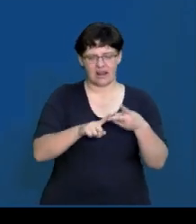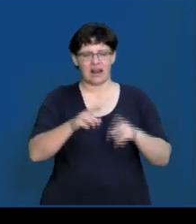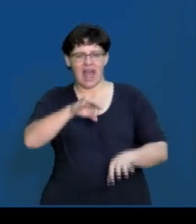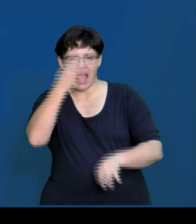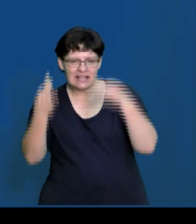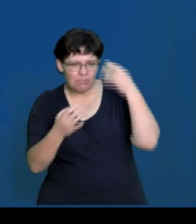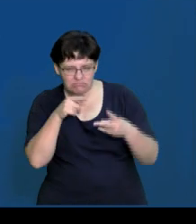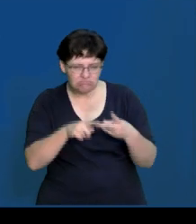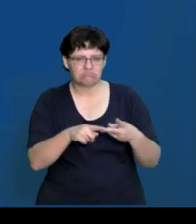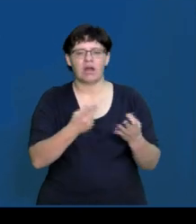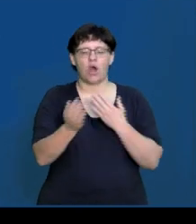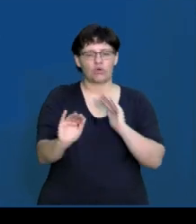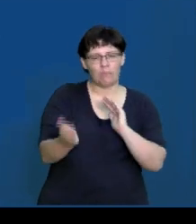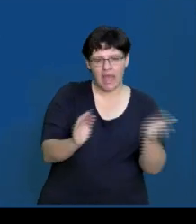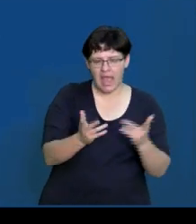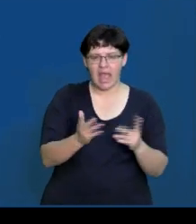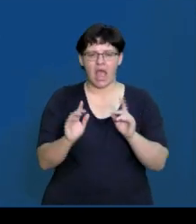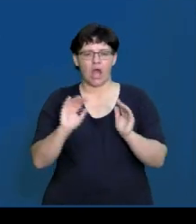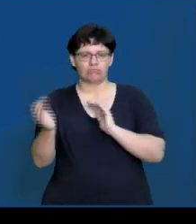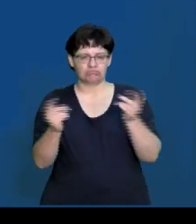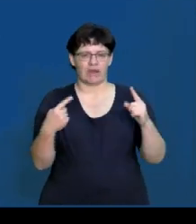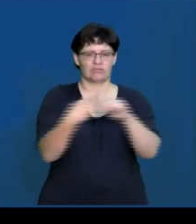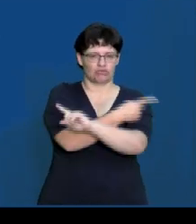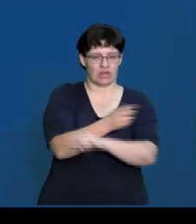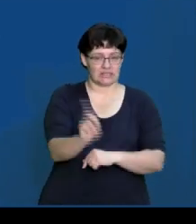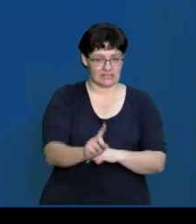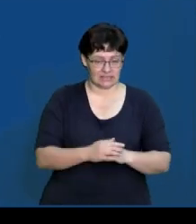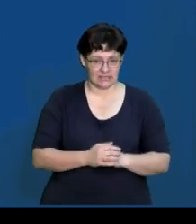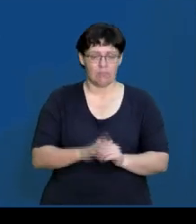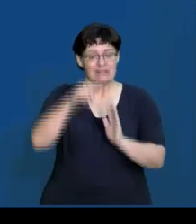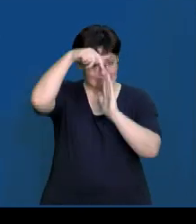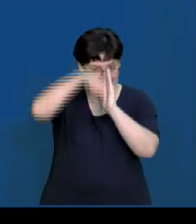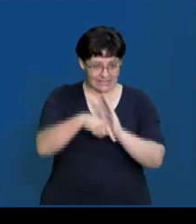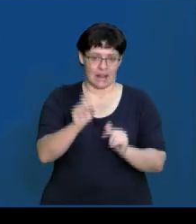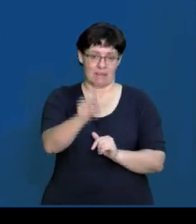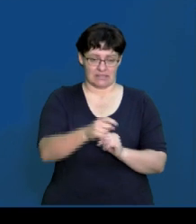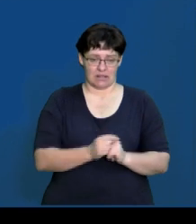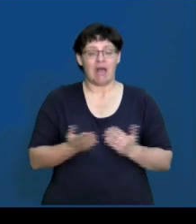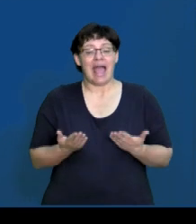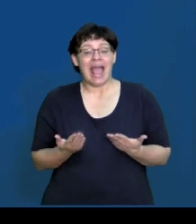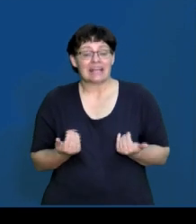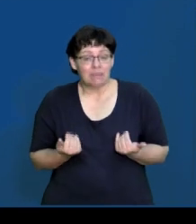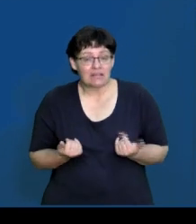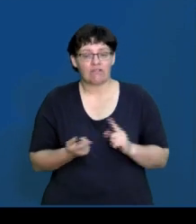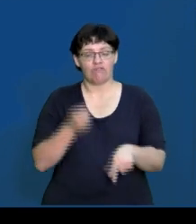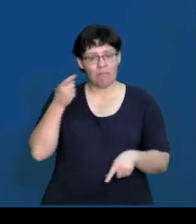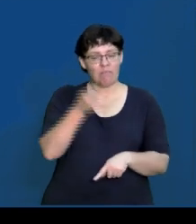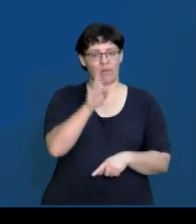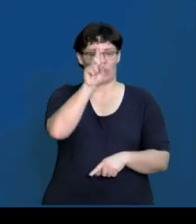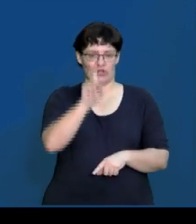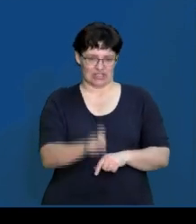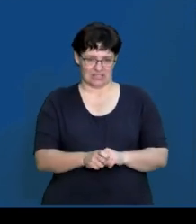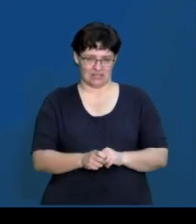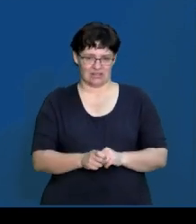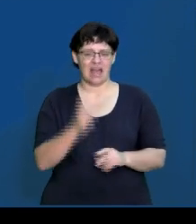examine in detail, compare and contrast in detail. This is what you can expect for this type of